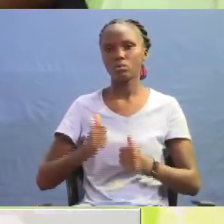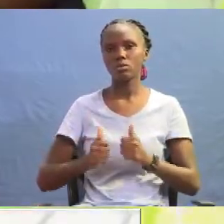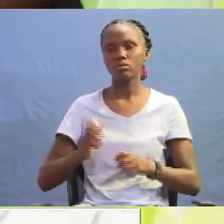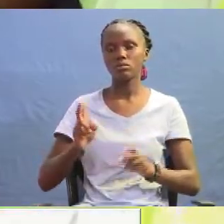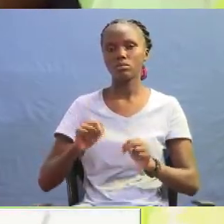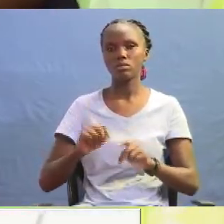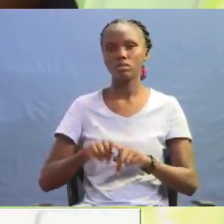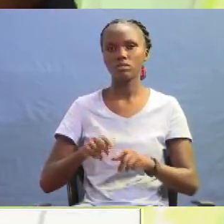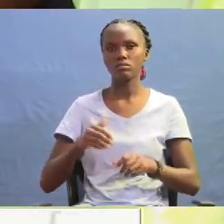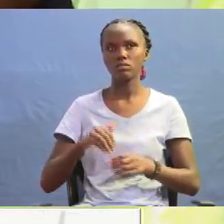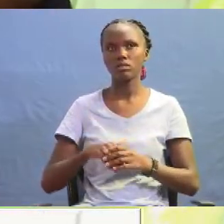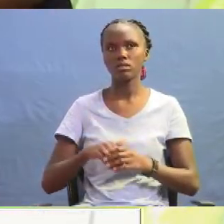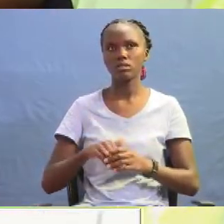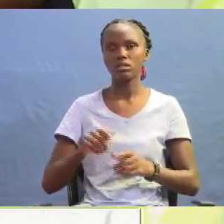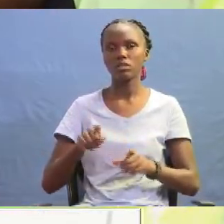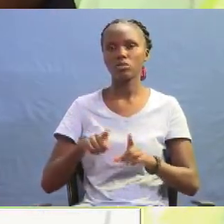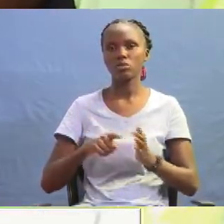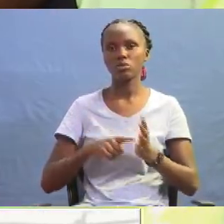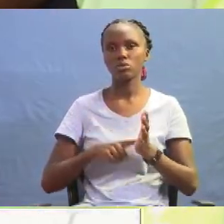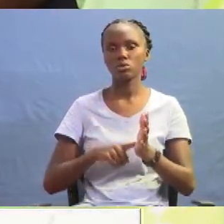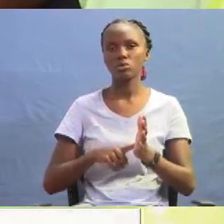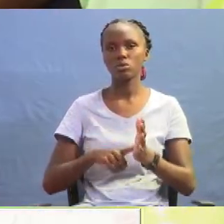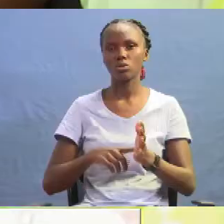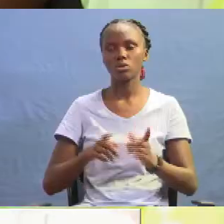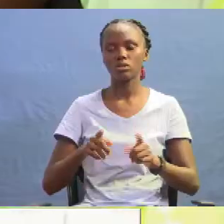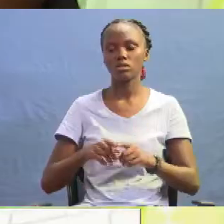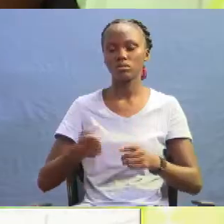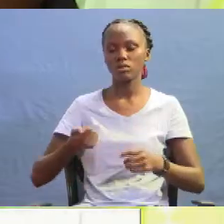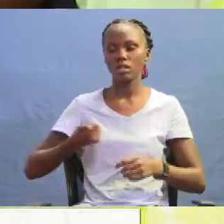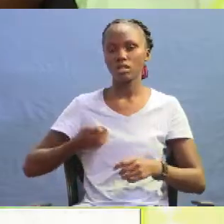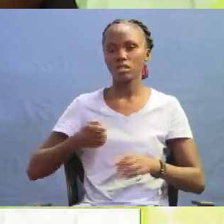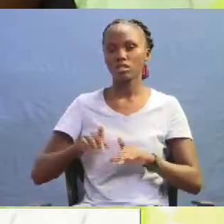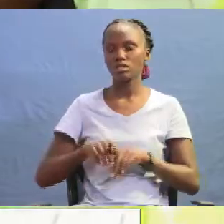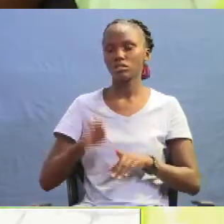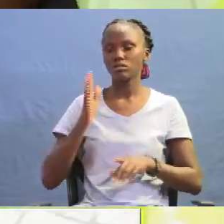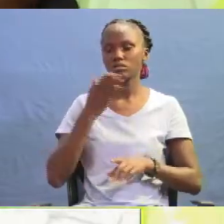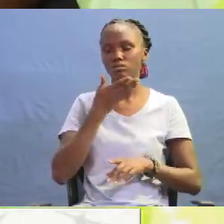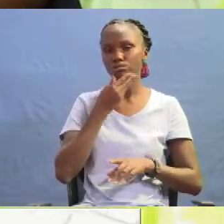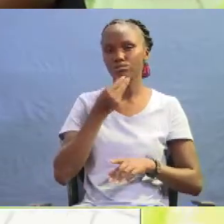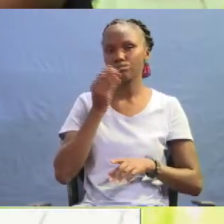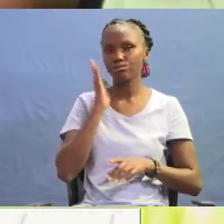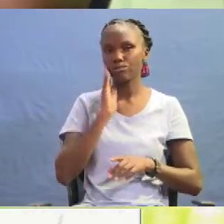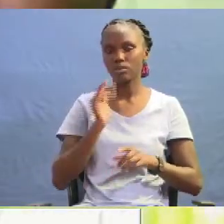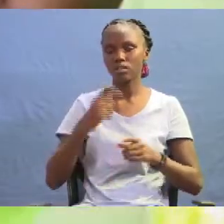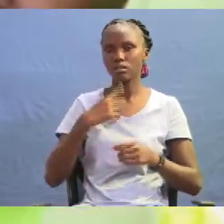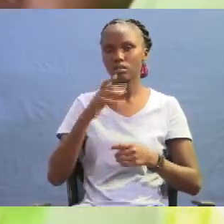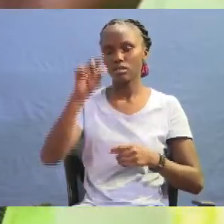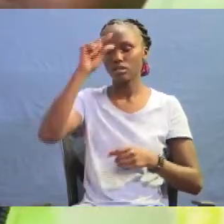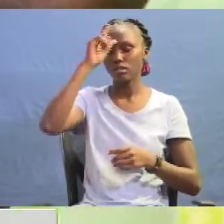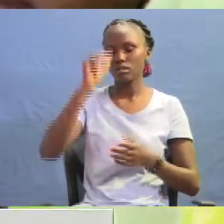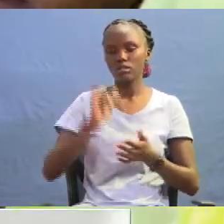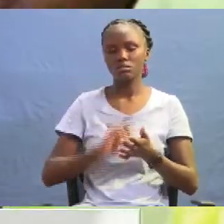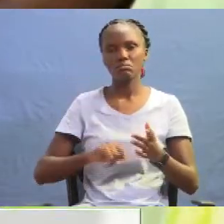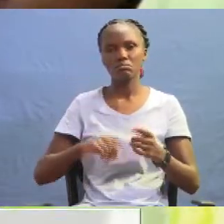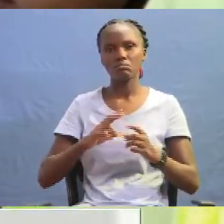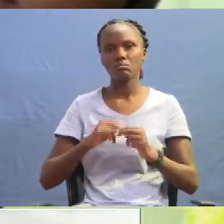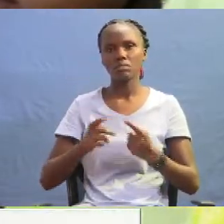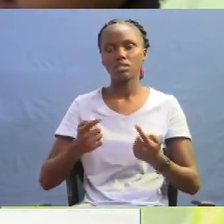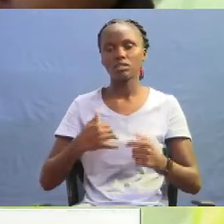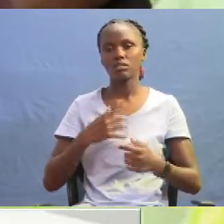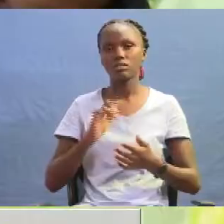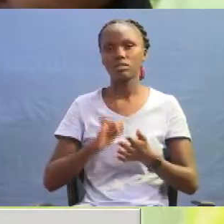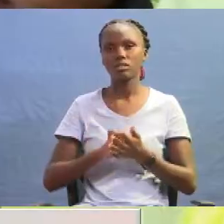rape, molestation against women and girls were reported, and the government has said nothing so far. We stand in